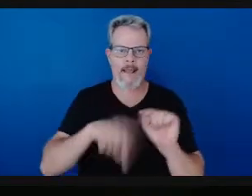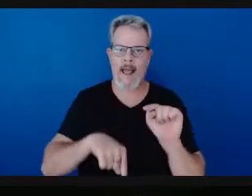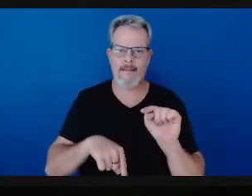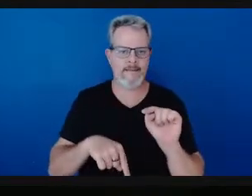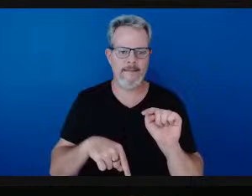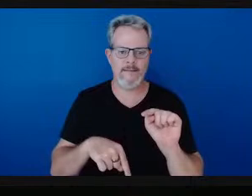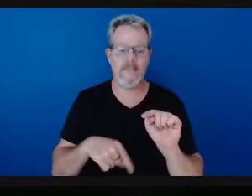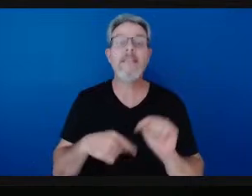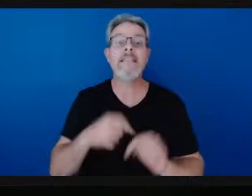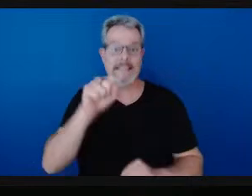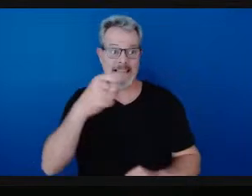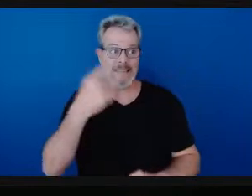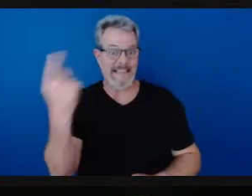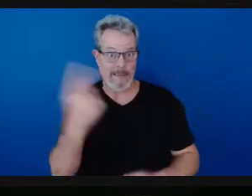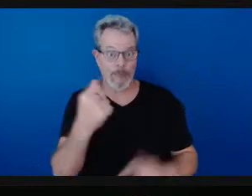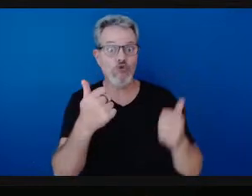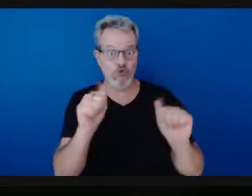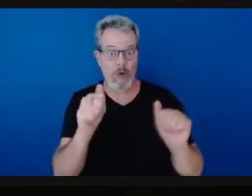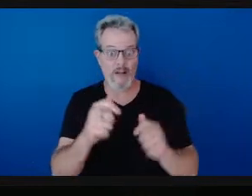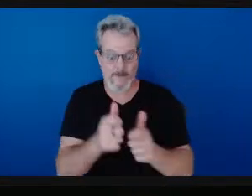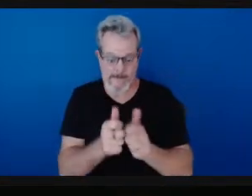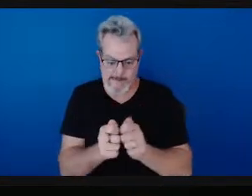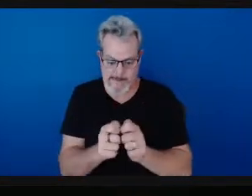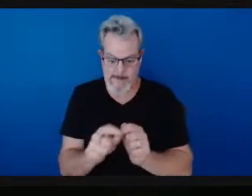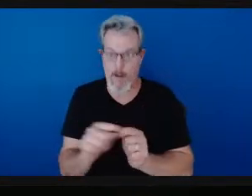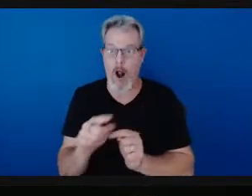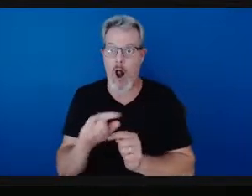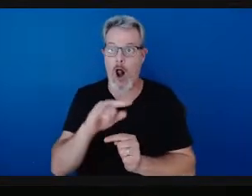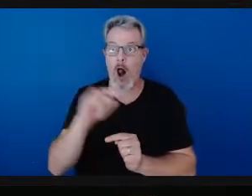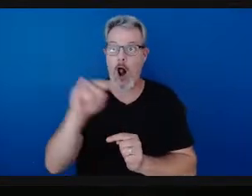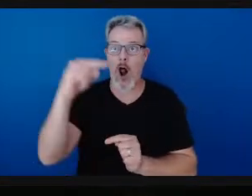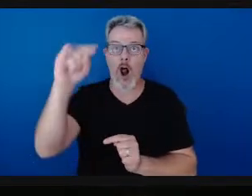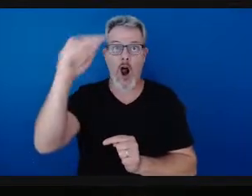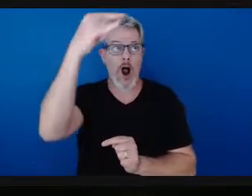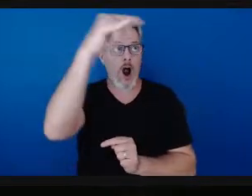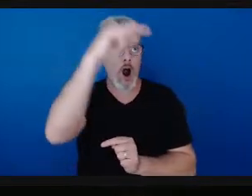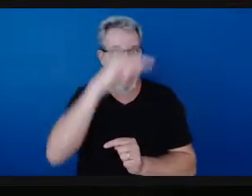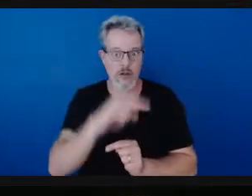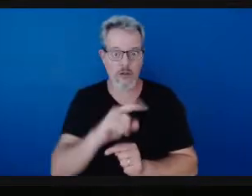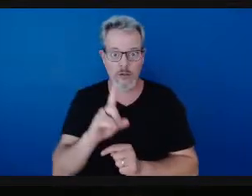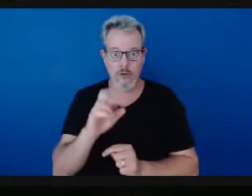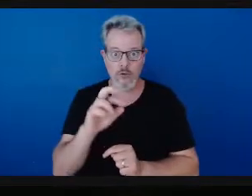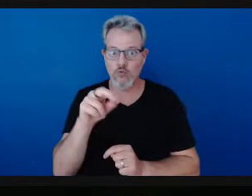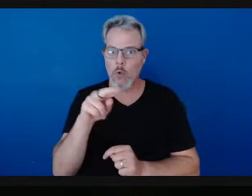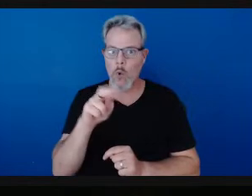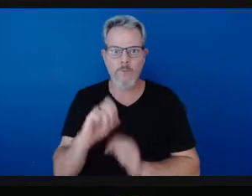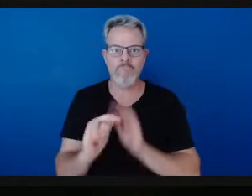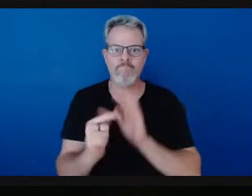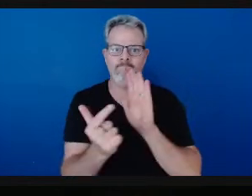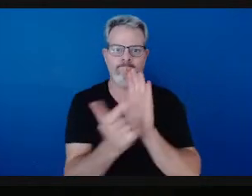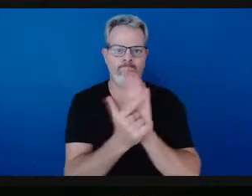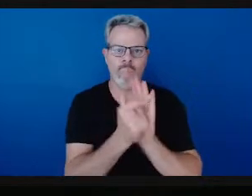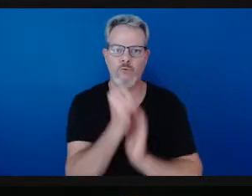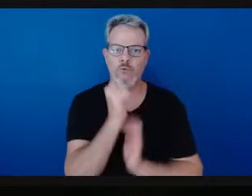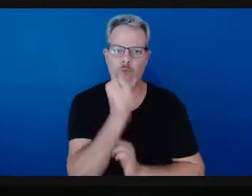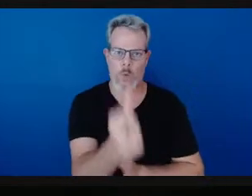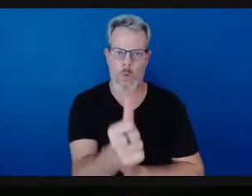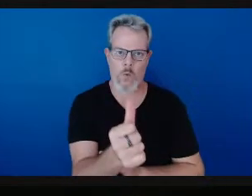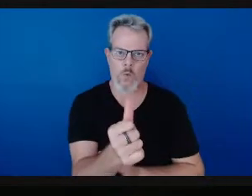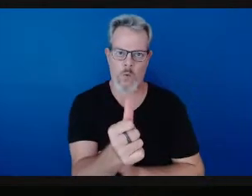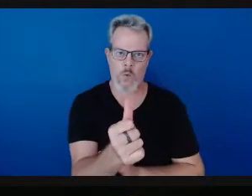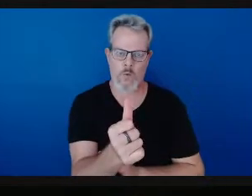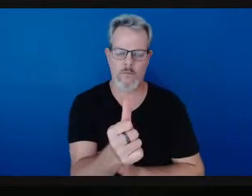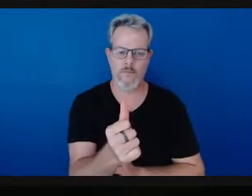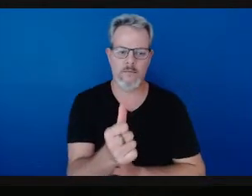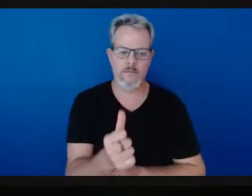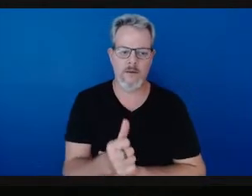did try to fly one, and they got busted. Try and fly. Did they get busted? I heard about it last night. I know they were searching for the guy. I didn't know they got him. Well,